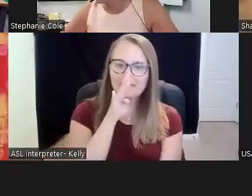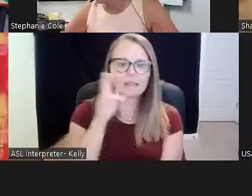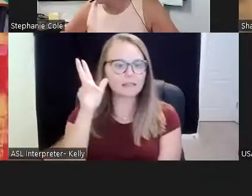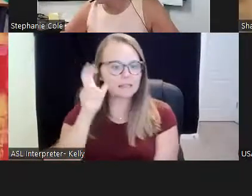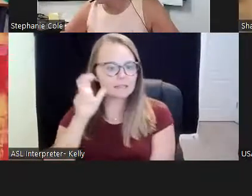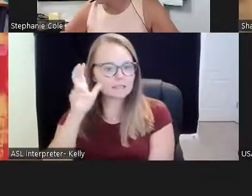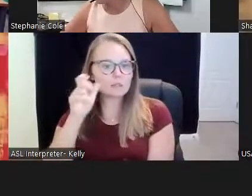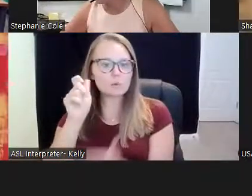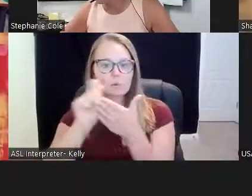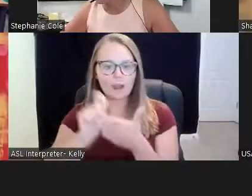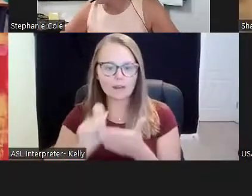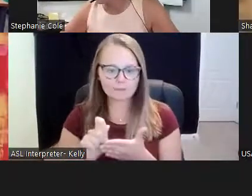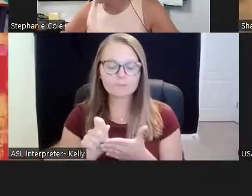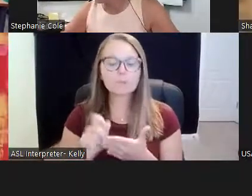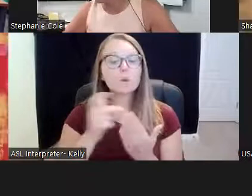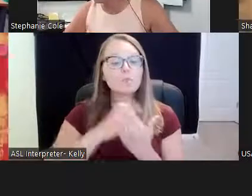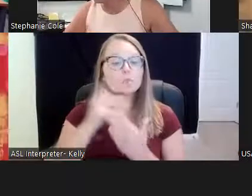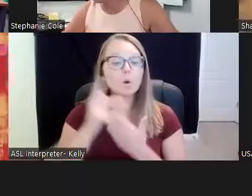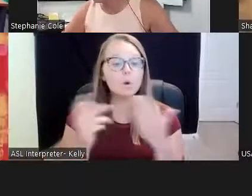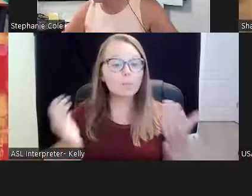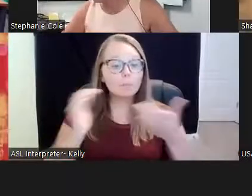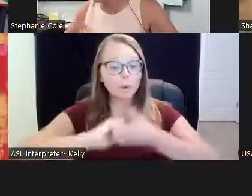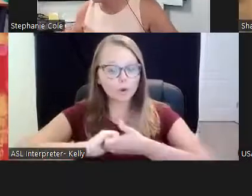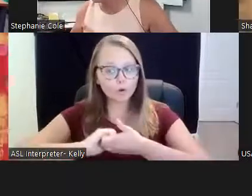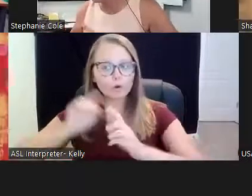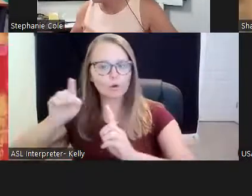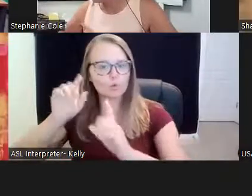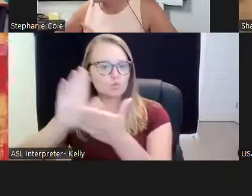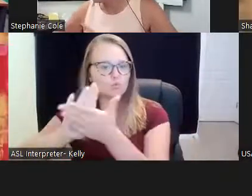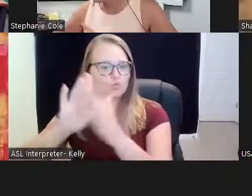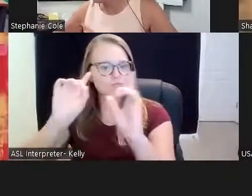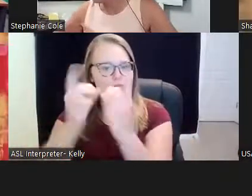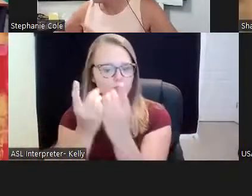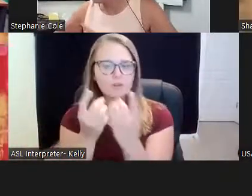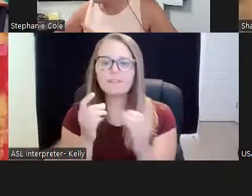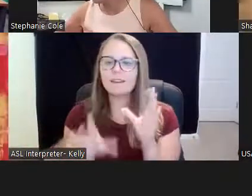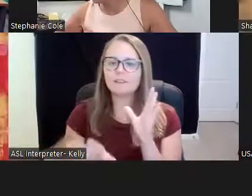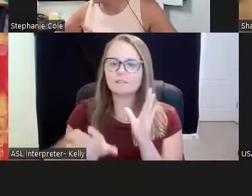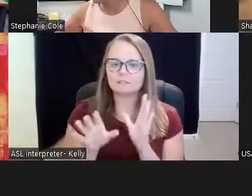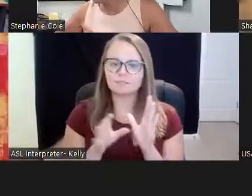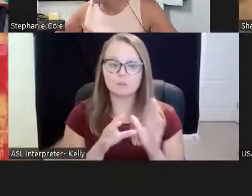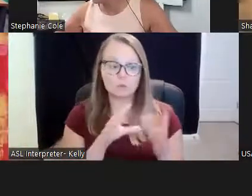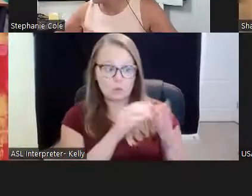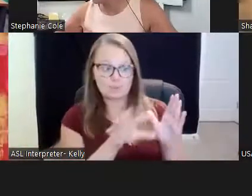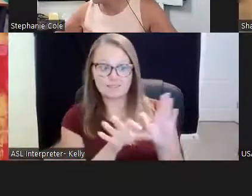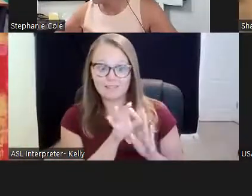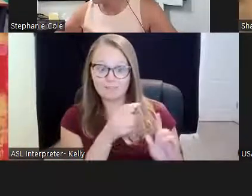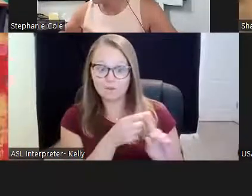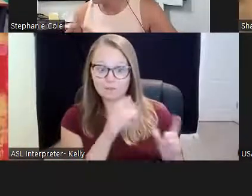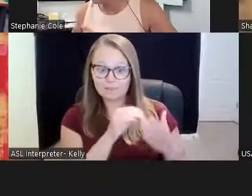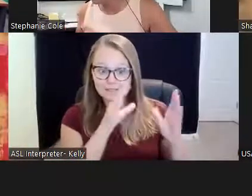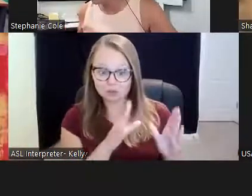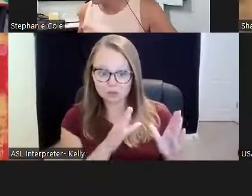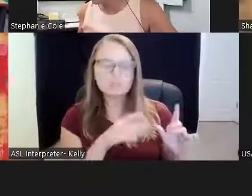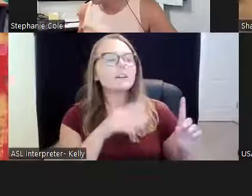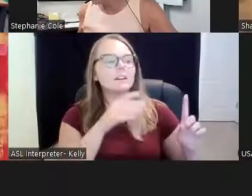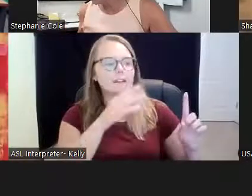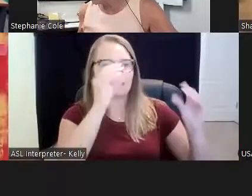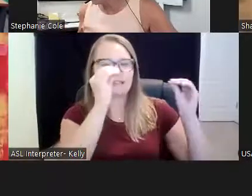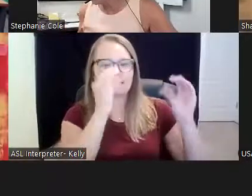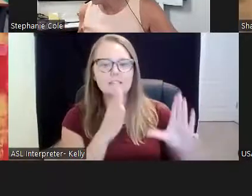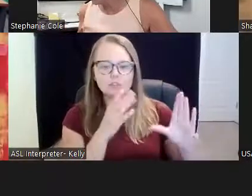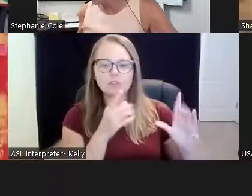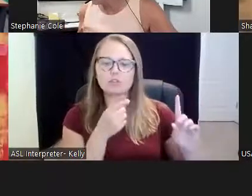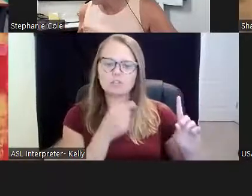writing. And the program is in partnership with school districts. Students are selected by their teachers because the teachers feel they would benefit from a